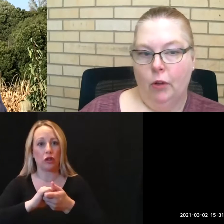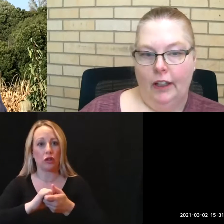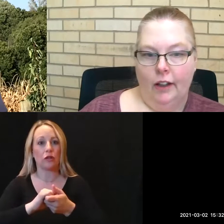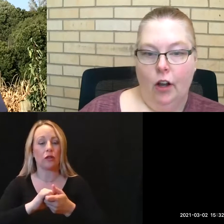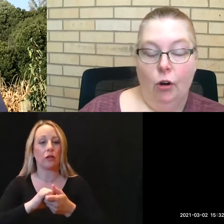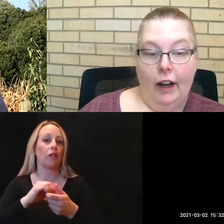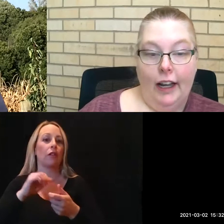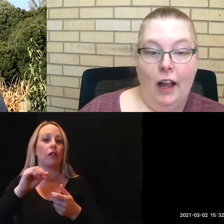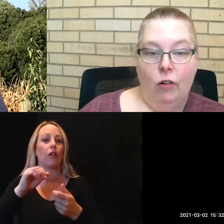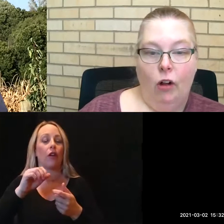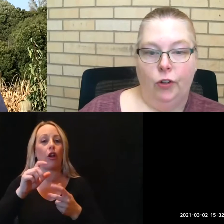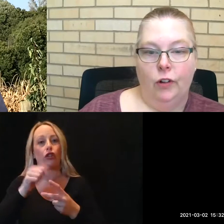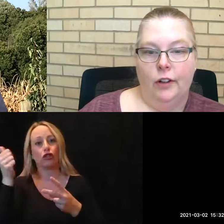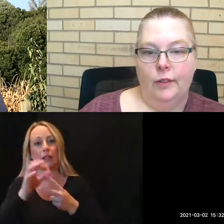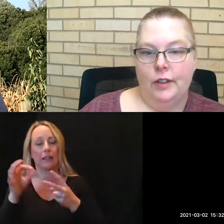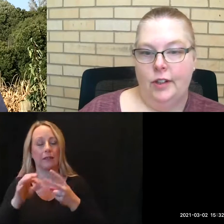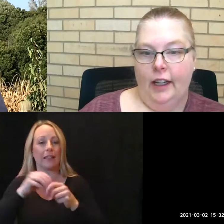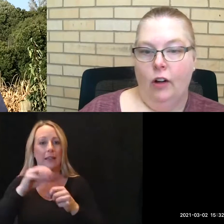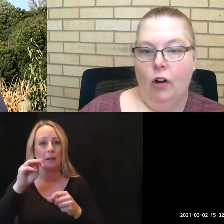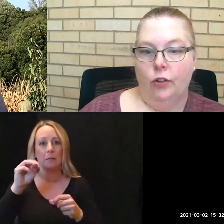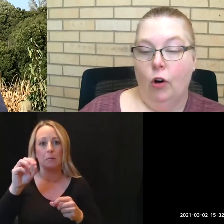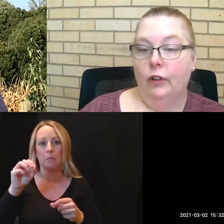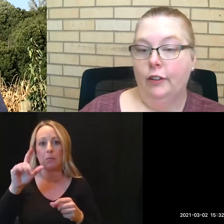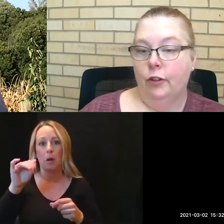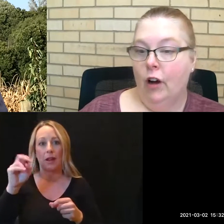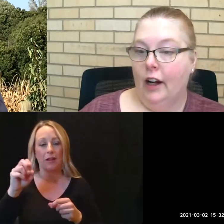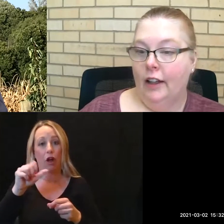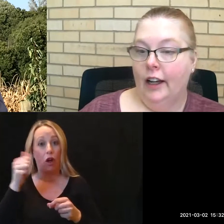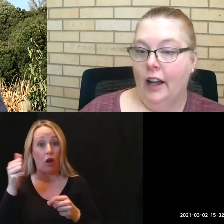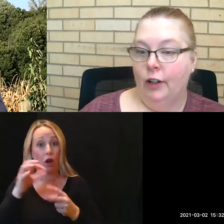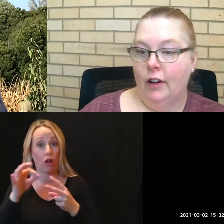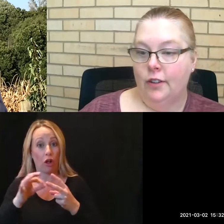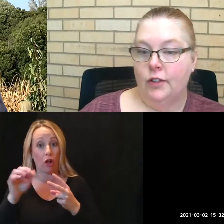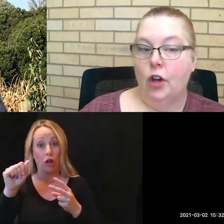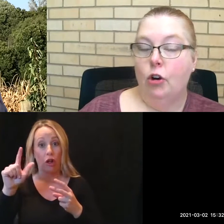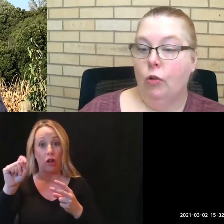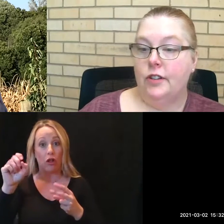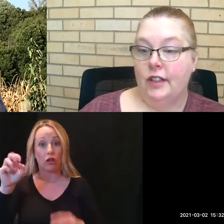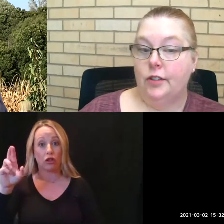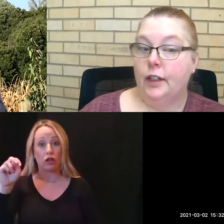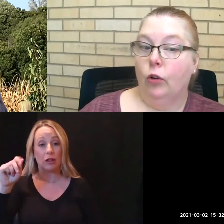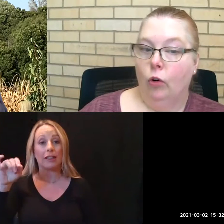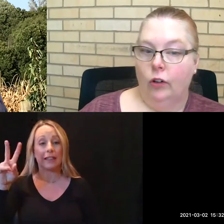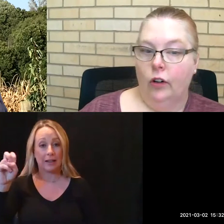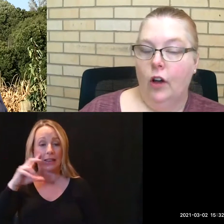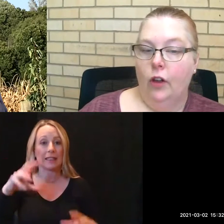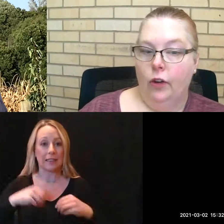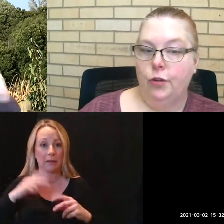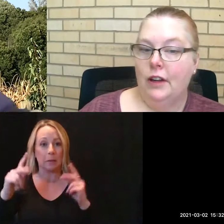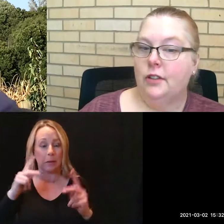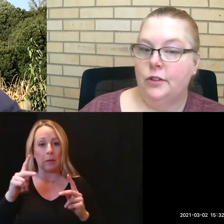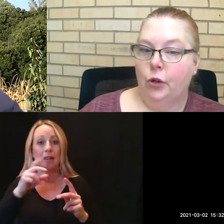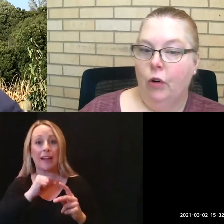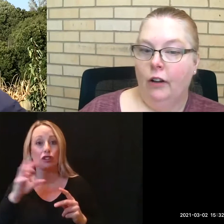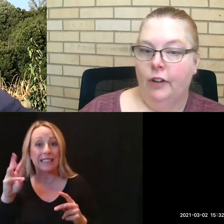based in Moline. Right now, Alternatives is taking calls only from Rock Island County residents who are 60 or older.